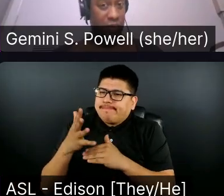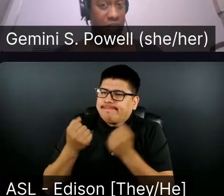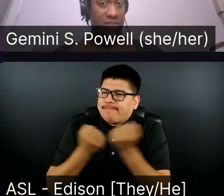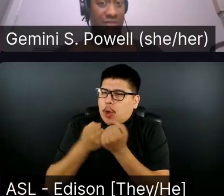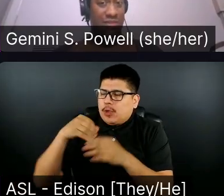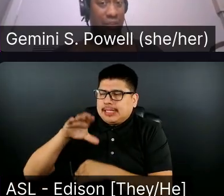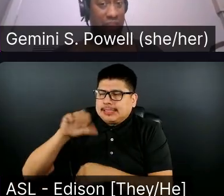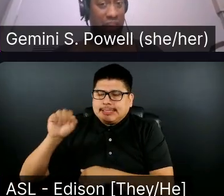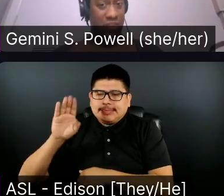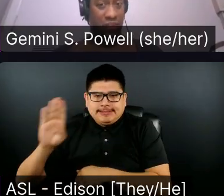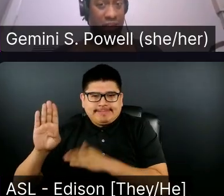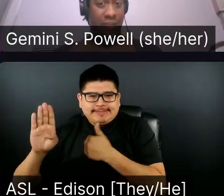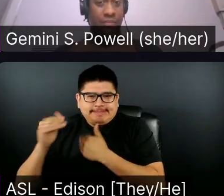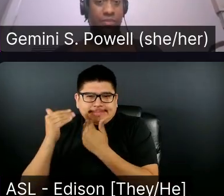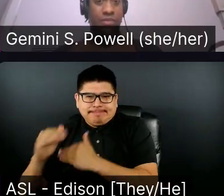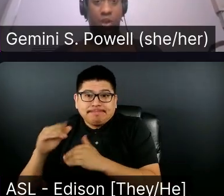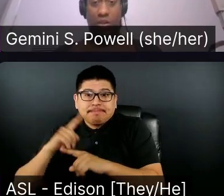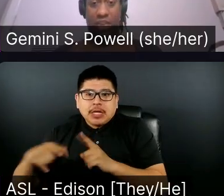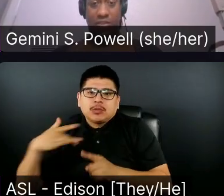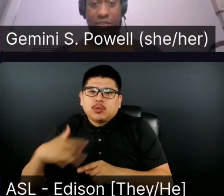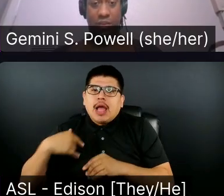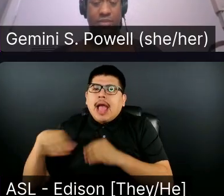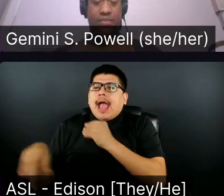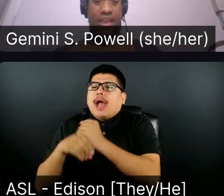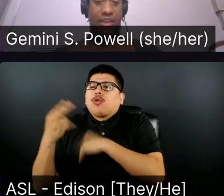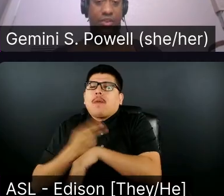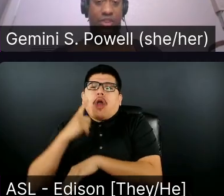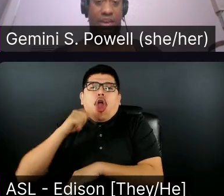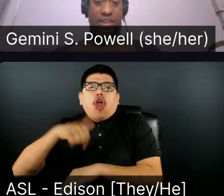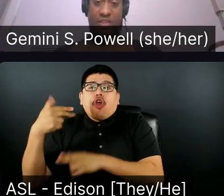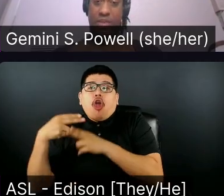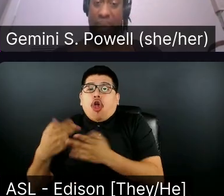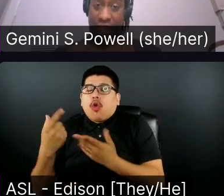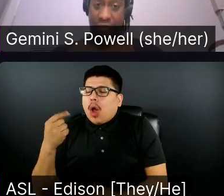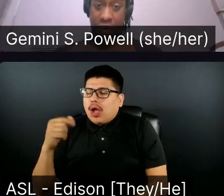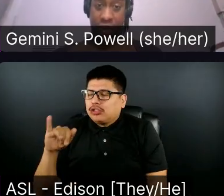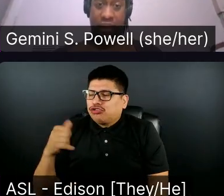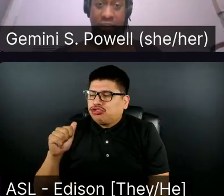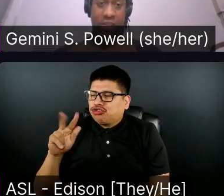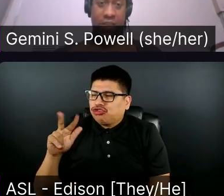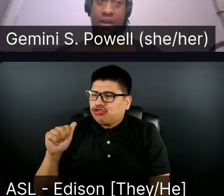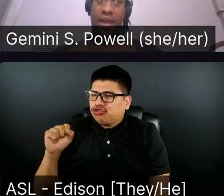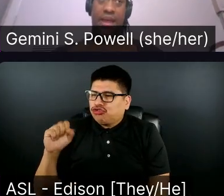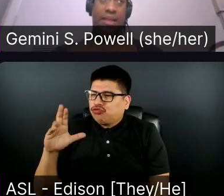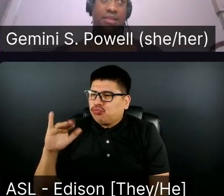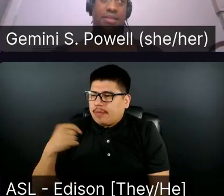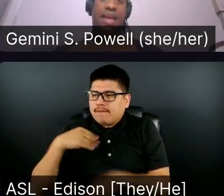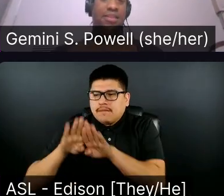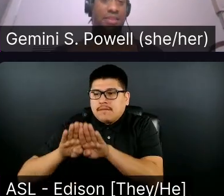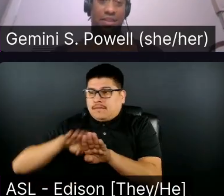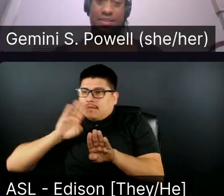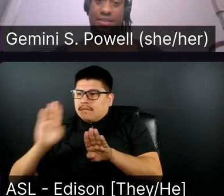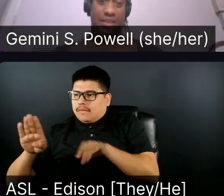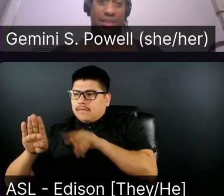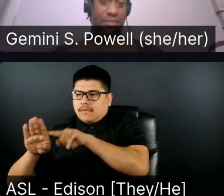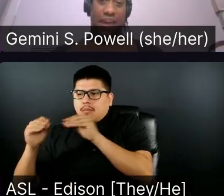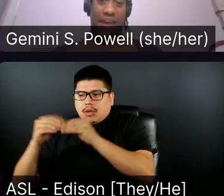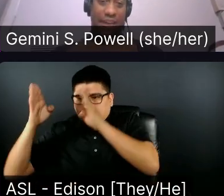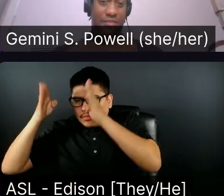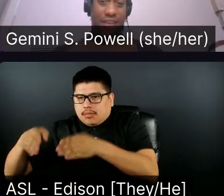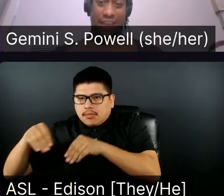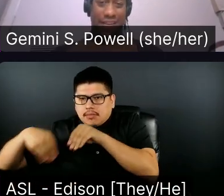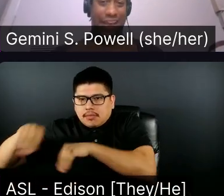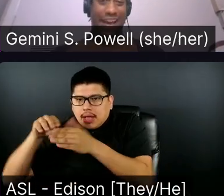typically use something else for that called JavaScript, and that usually manages behavior on a page. That's a